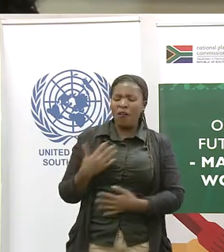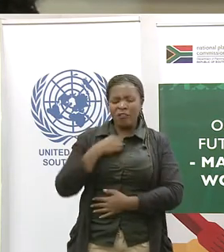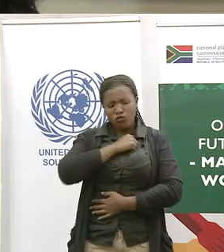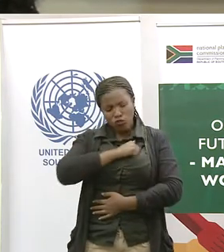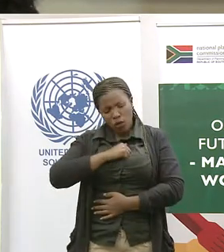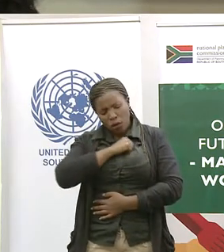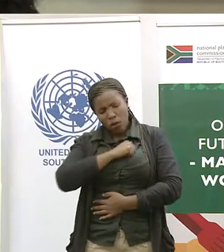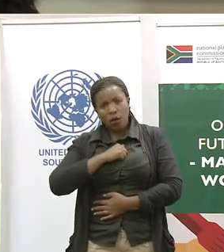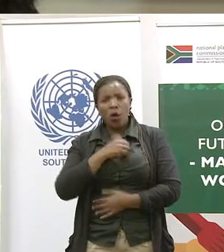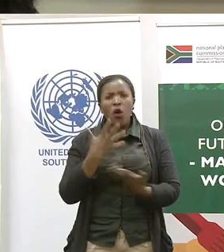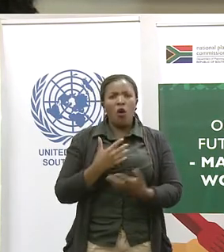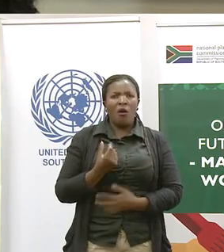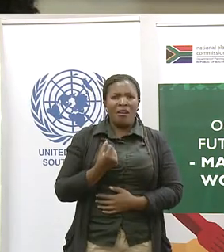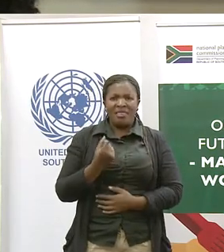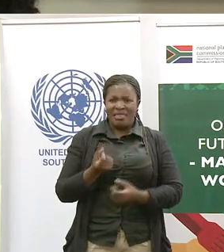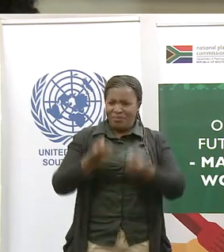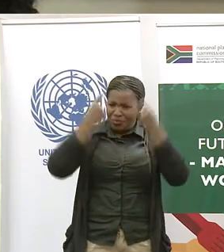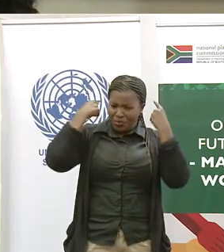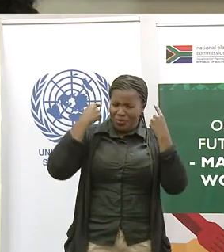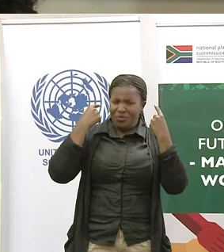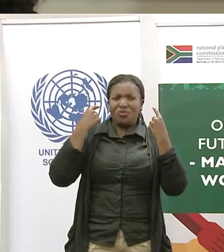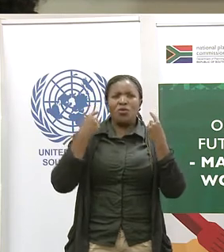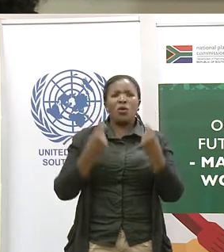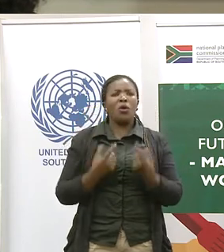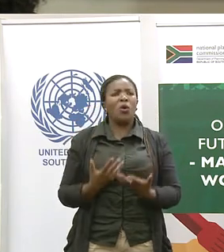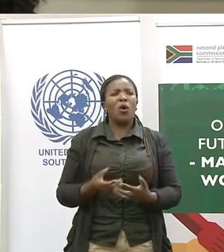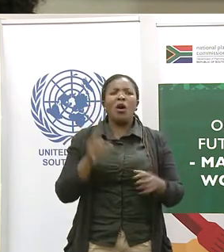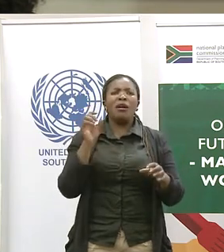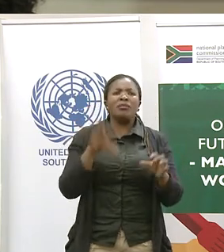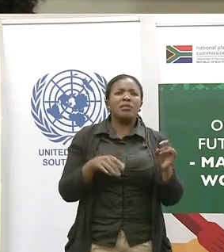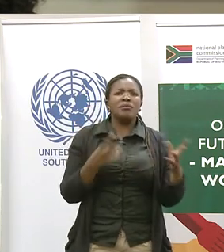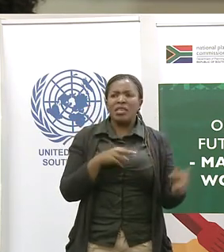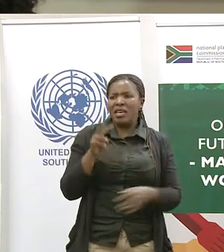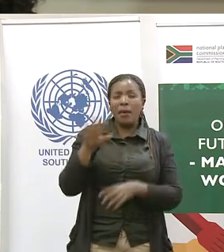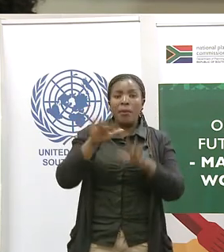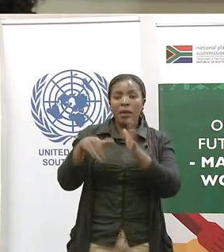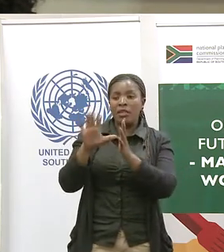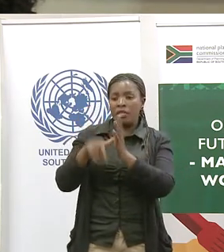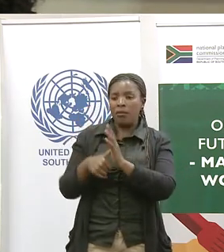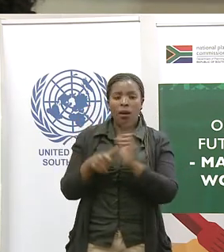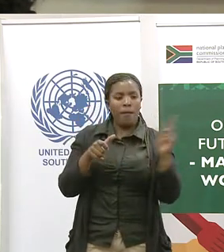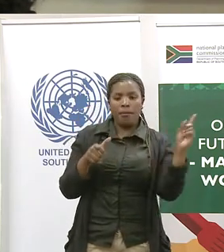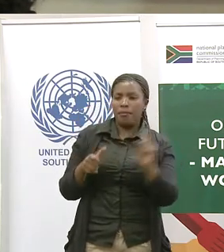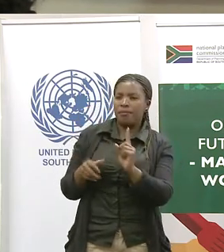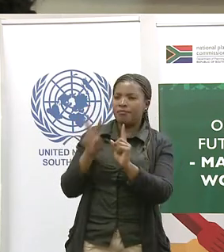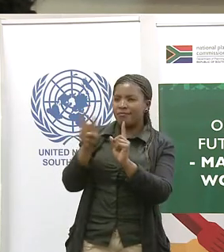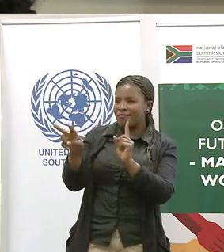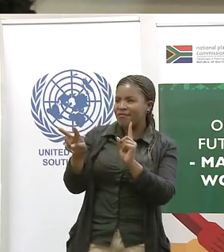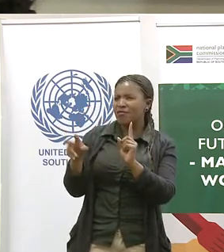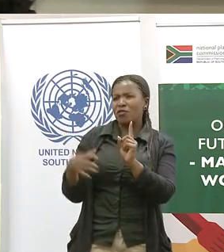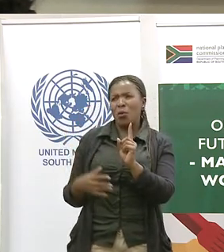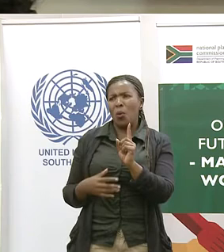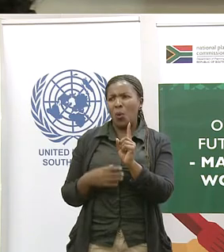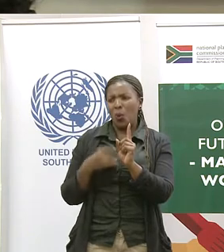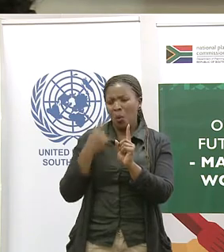people with disability, they probably wipe a tear or two and then go home and enjoy their own lives when they see people in a wheelchair